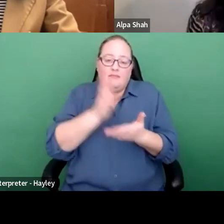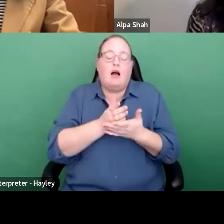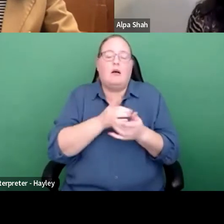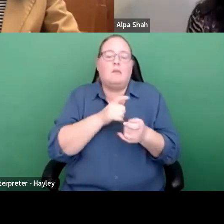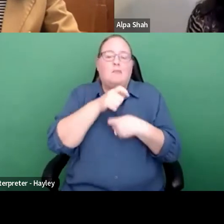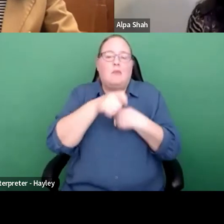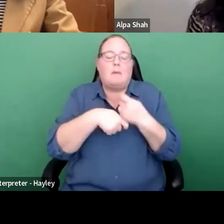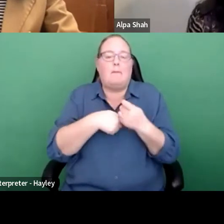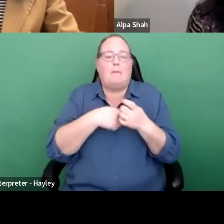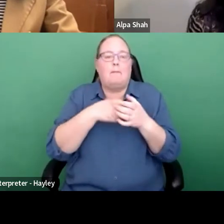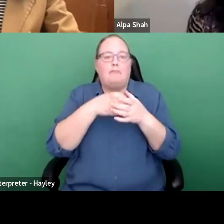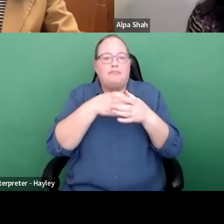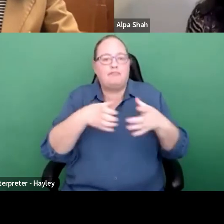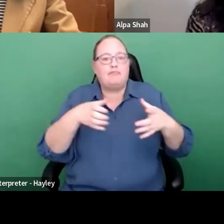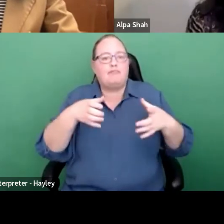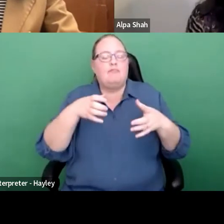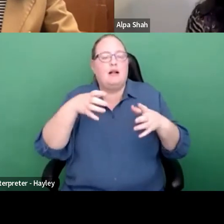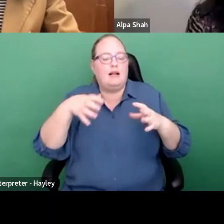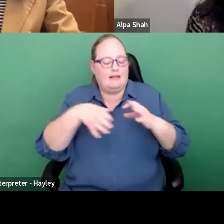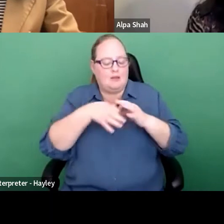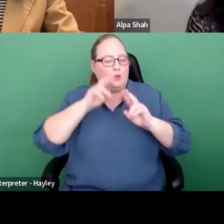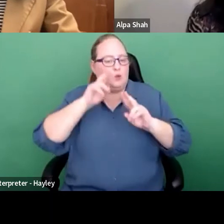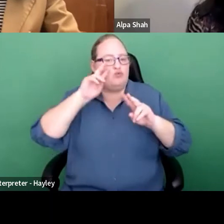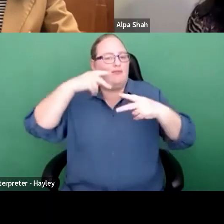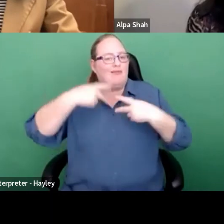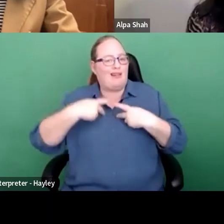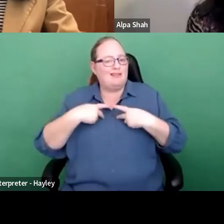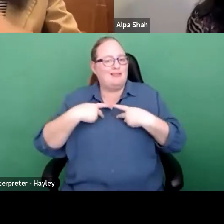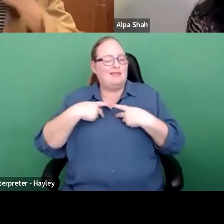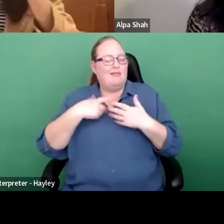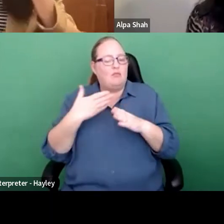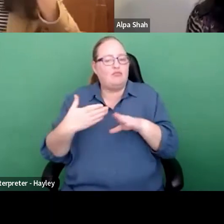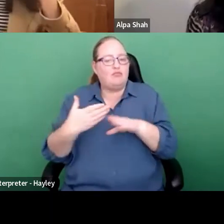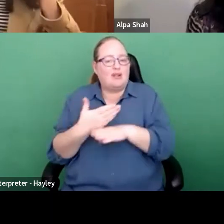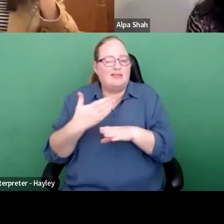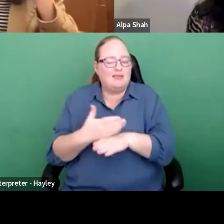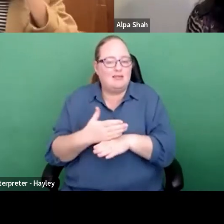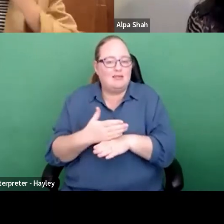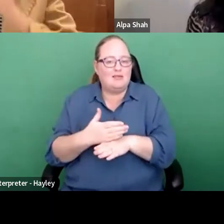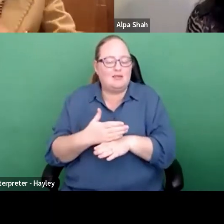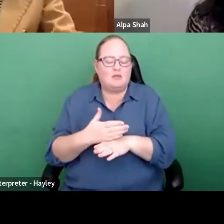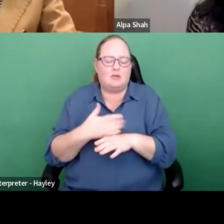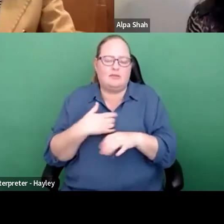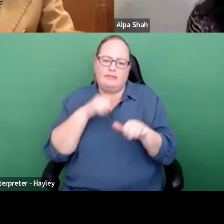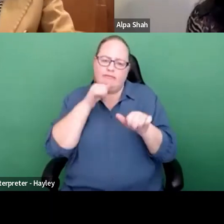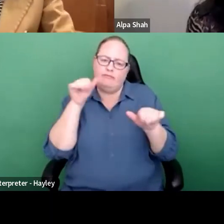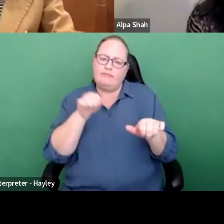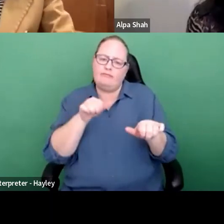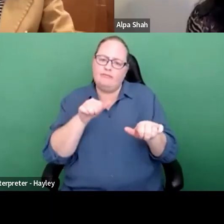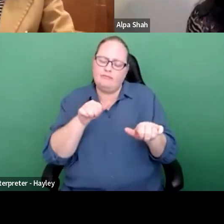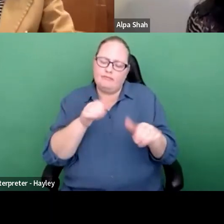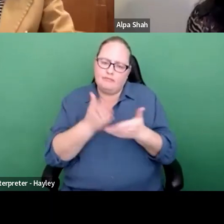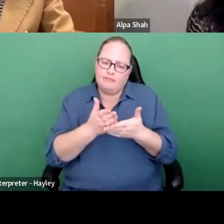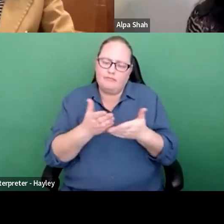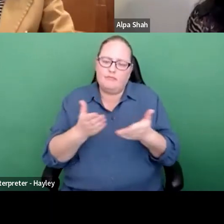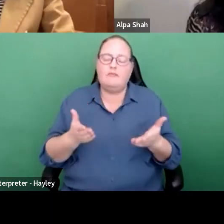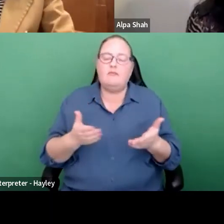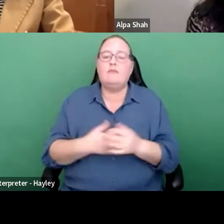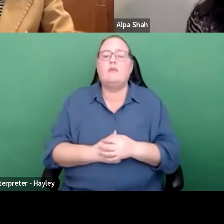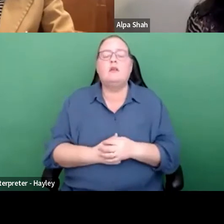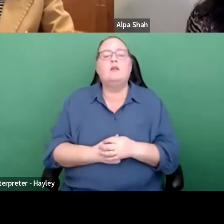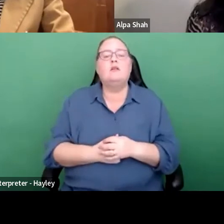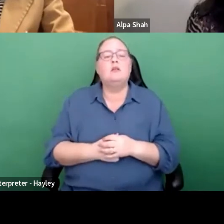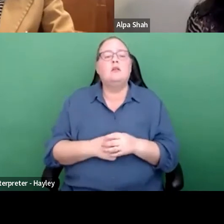reflective practice. And I view these quite favorably, of course. These are sessions where workers